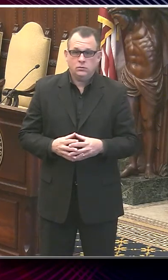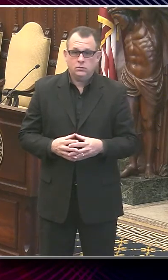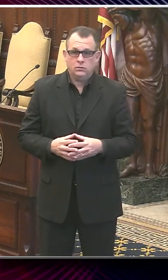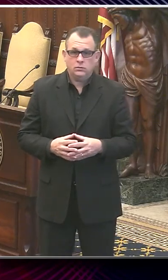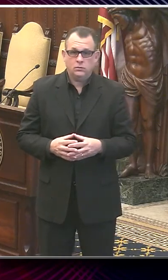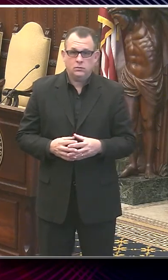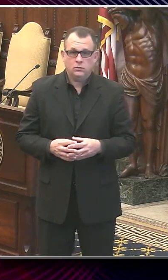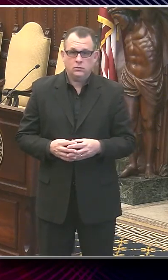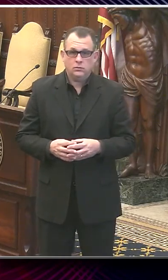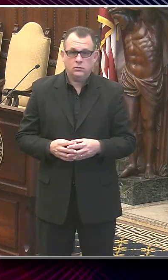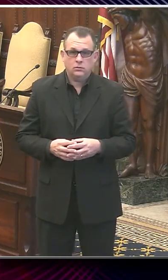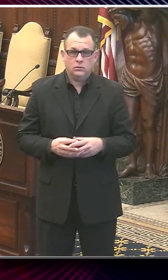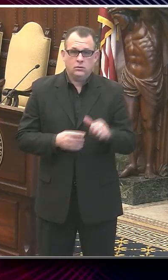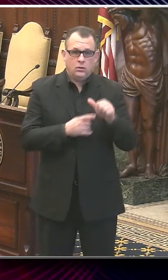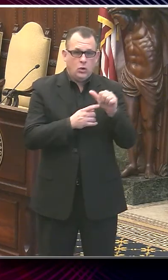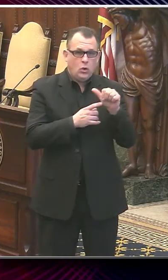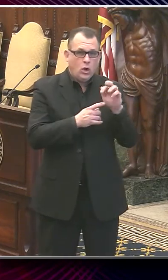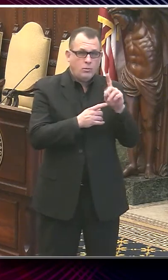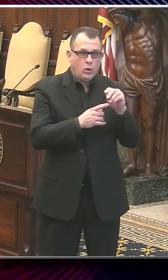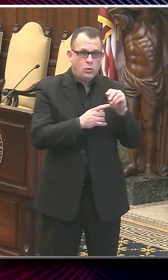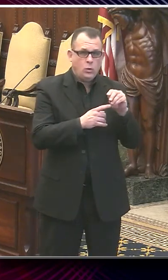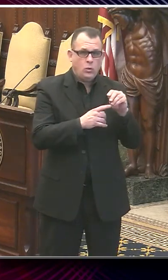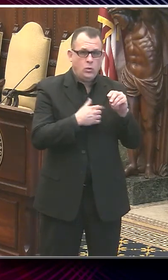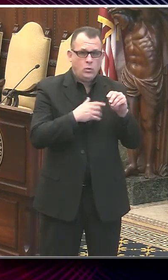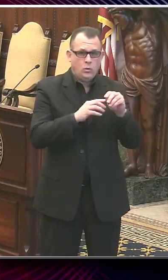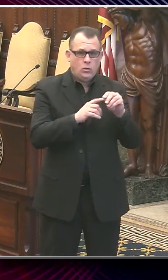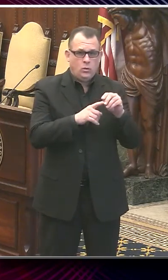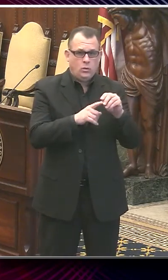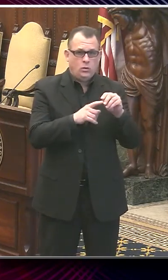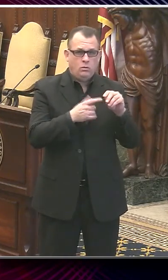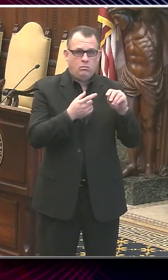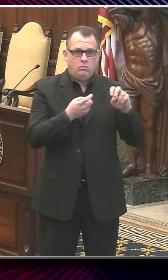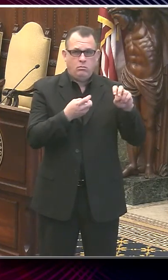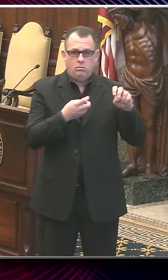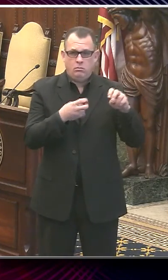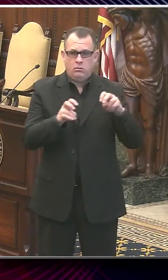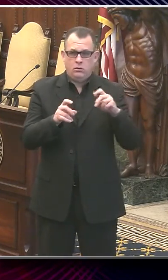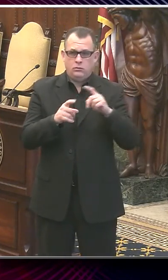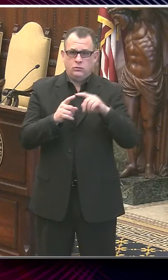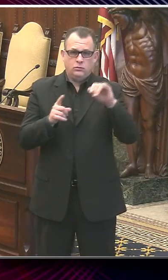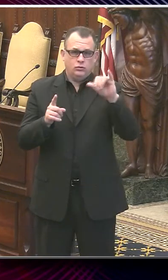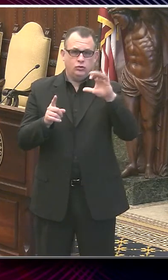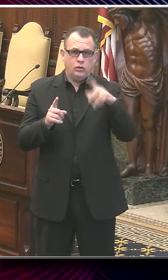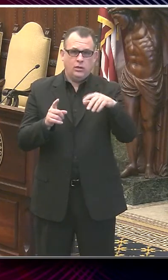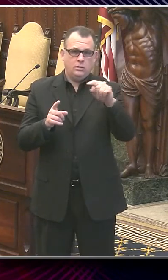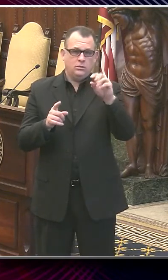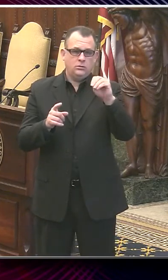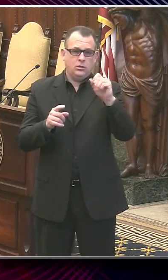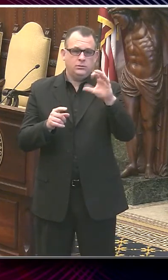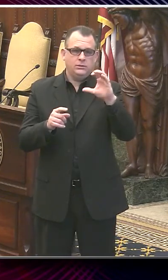you, Armando. Let us now go to Jack Tomzik of Metro.